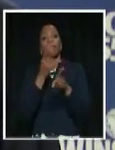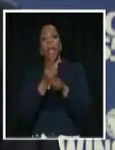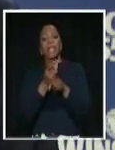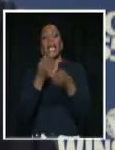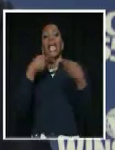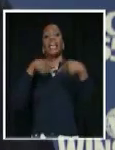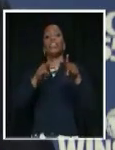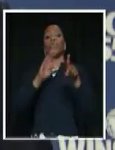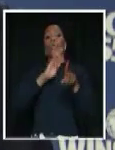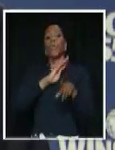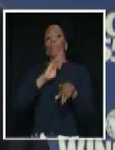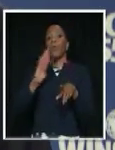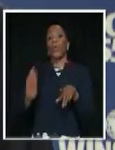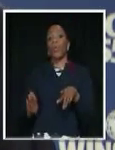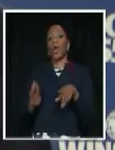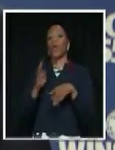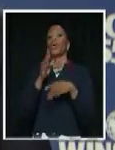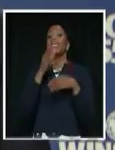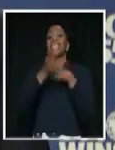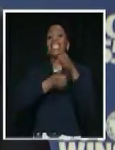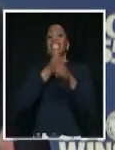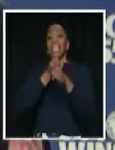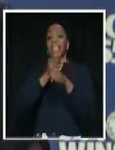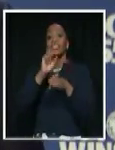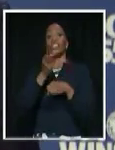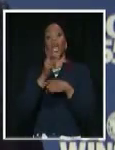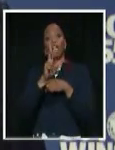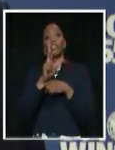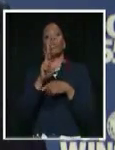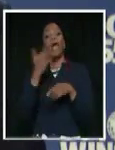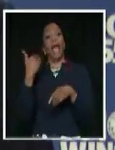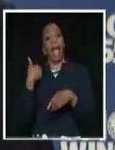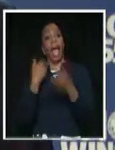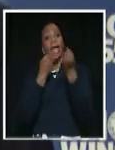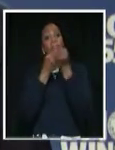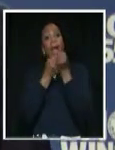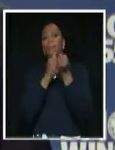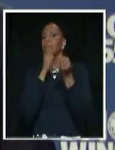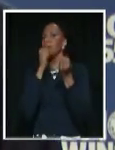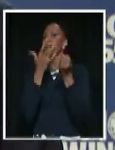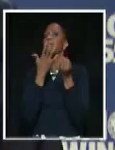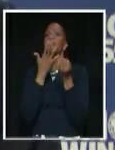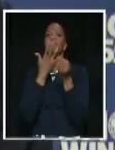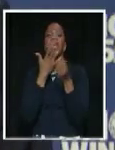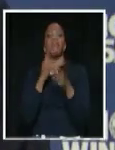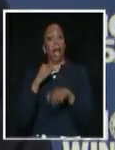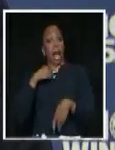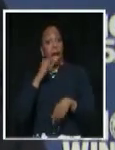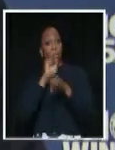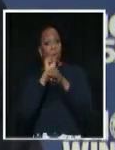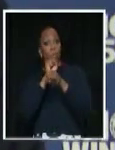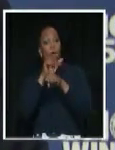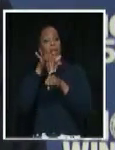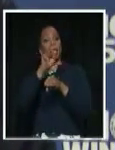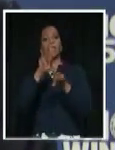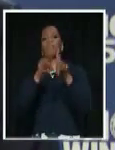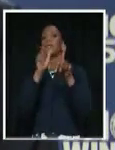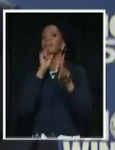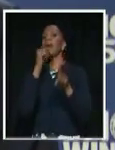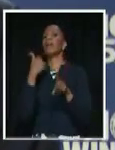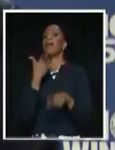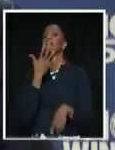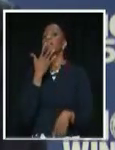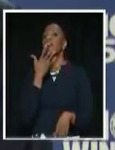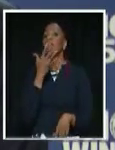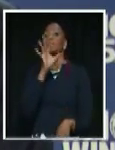years, charter schools did have more power and influence. So I've simply said they're not going to be favored anymore. I'll work with them, but they're not going to be favored anymore. 95% of our